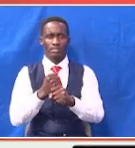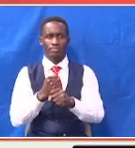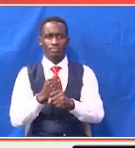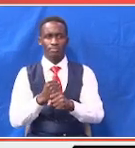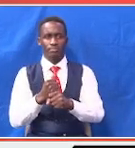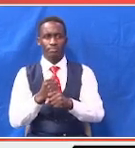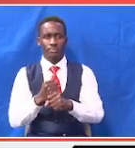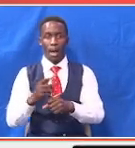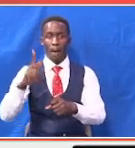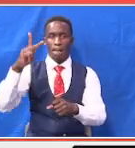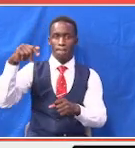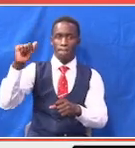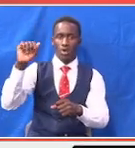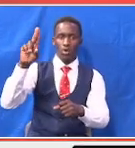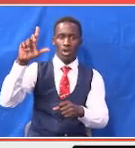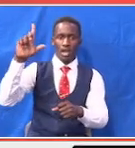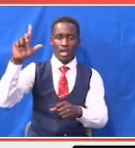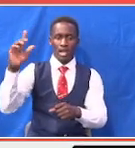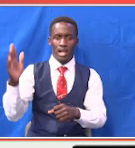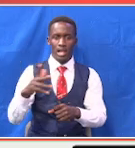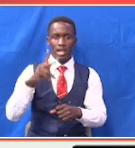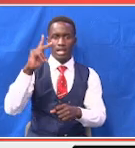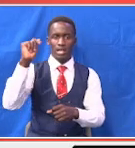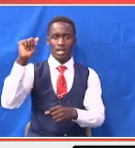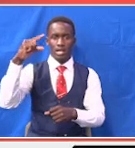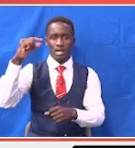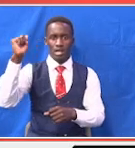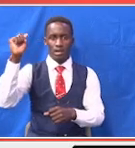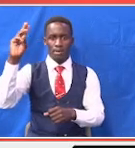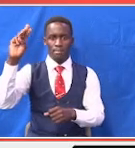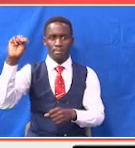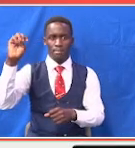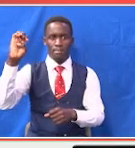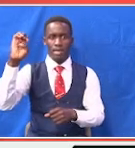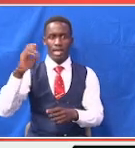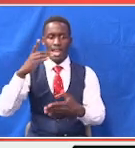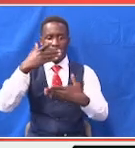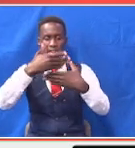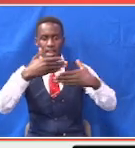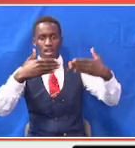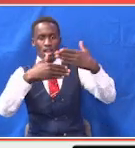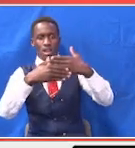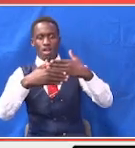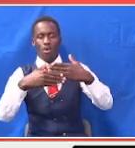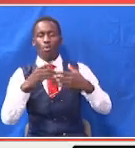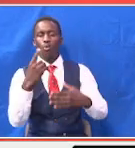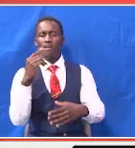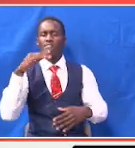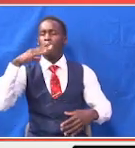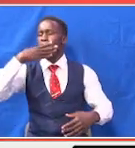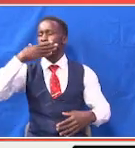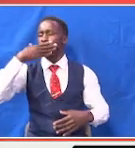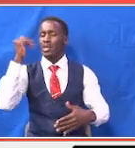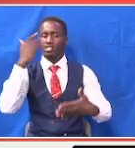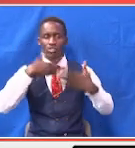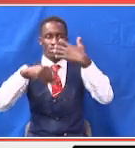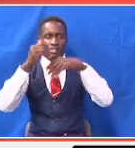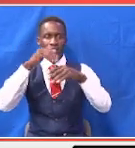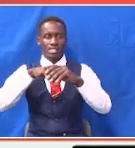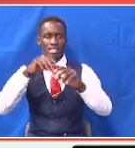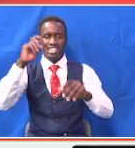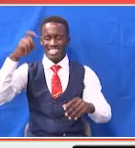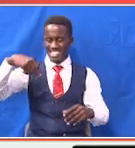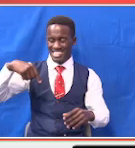Kagame is building one of the finest university which is needed in Africa. They